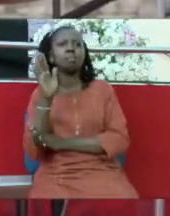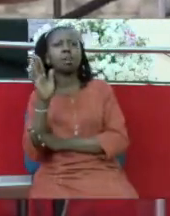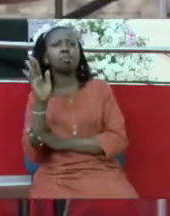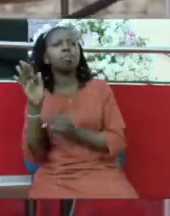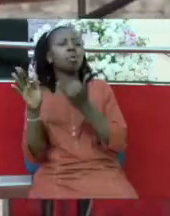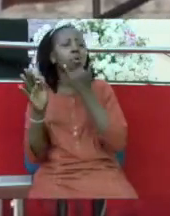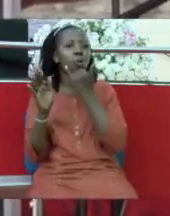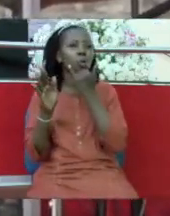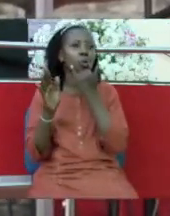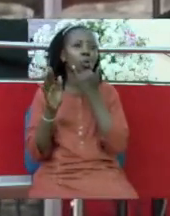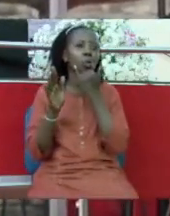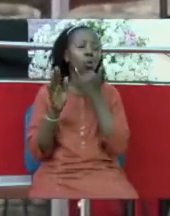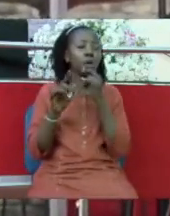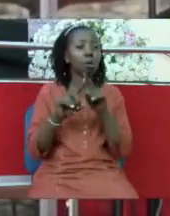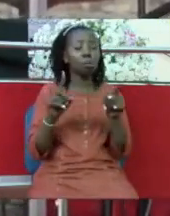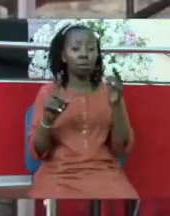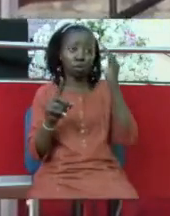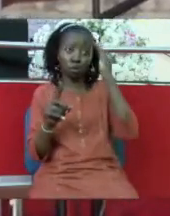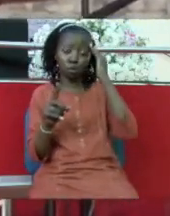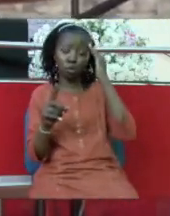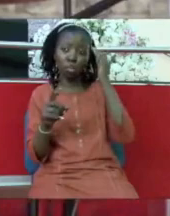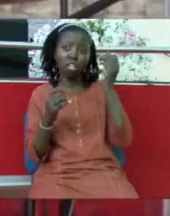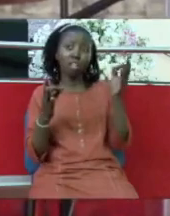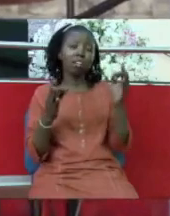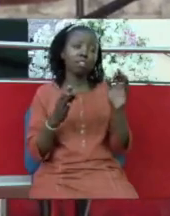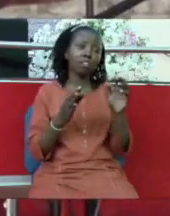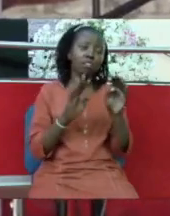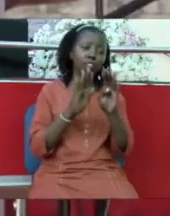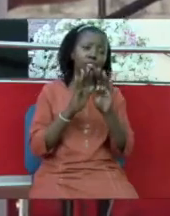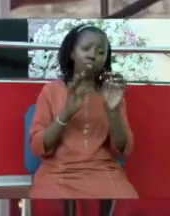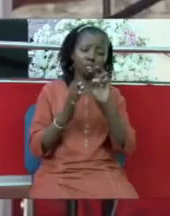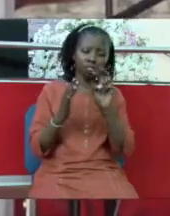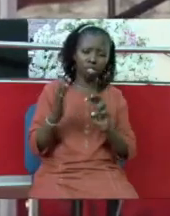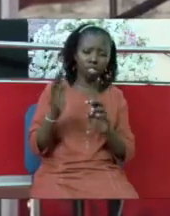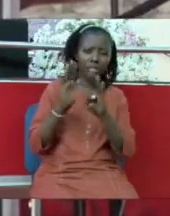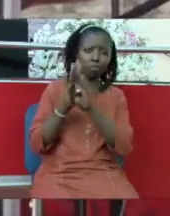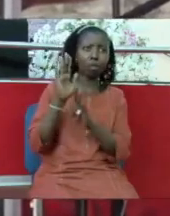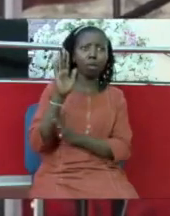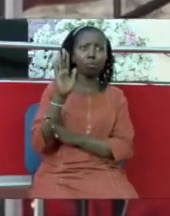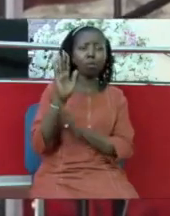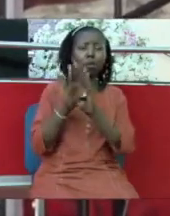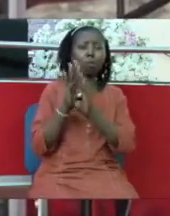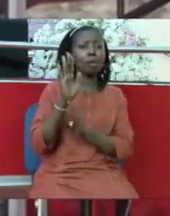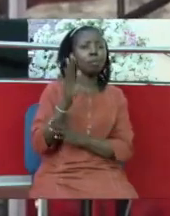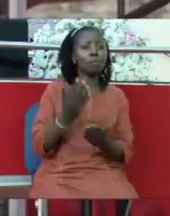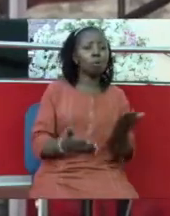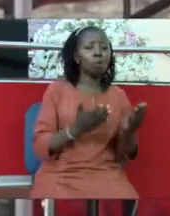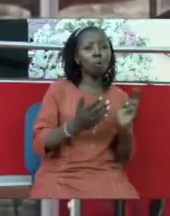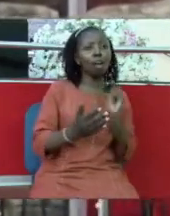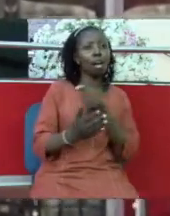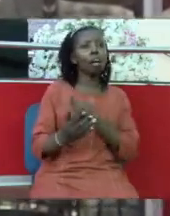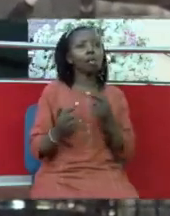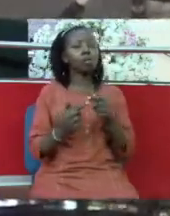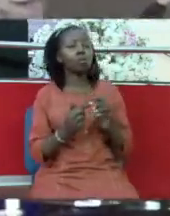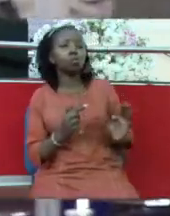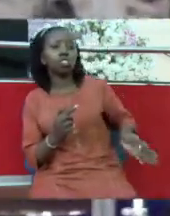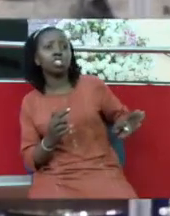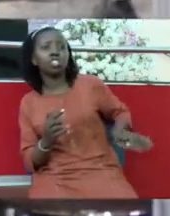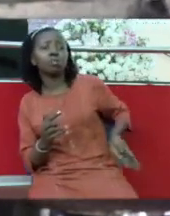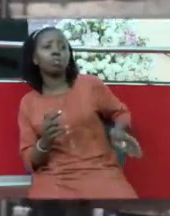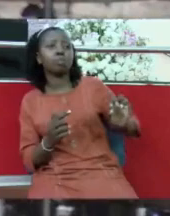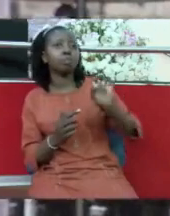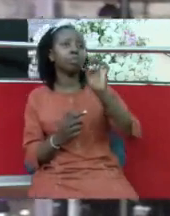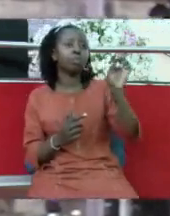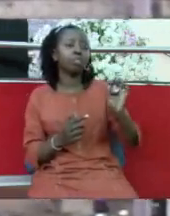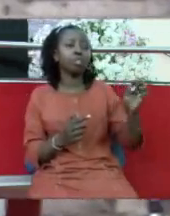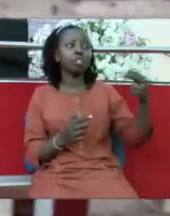vizuri. But you know, if you have read the Bible compares us to sheep. Lakini kama umesoma Biblia unajua kwamba huwa inatulinganisha na kondoo. Not